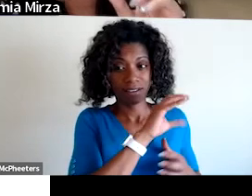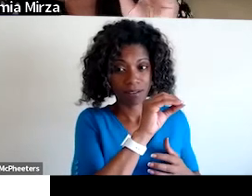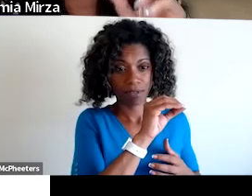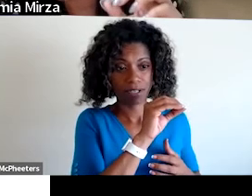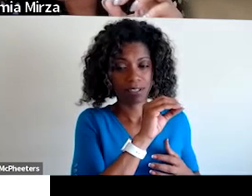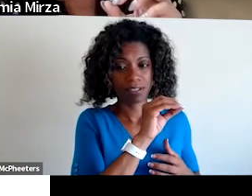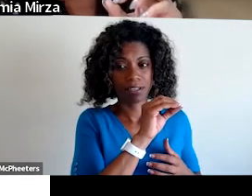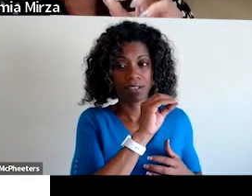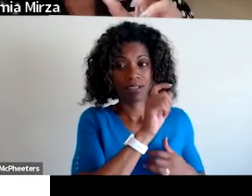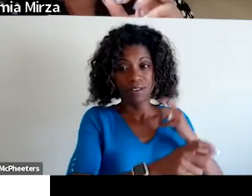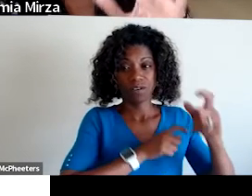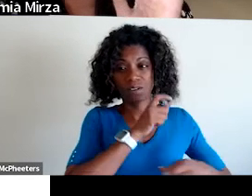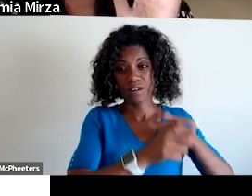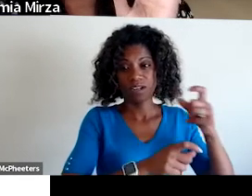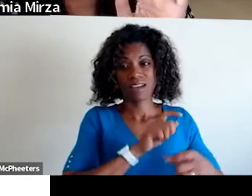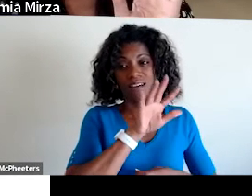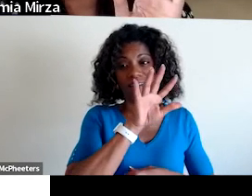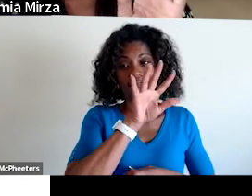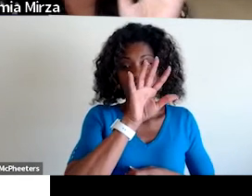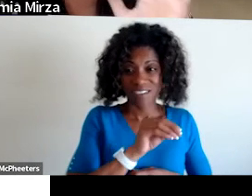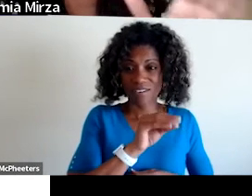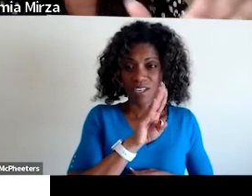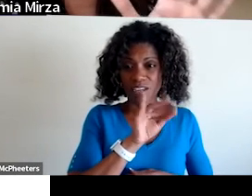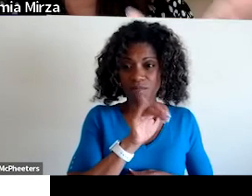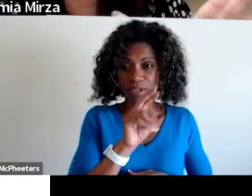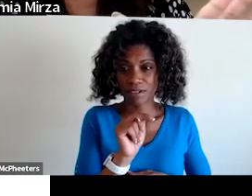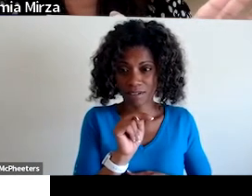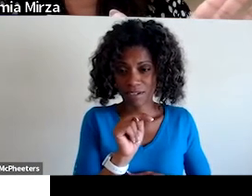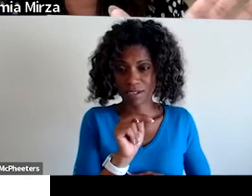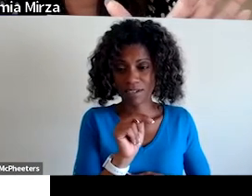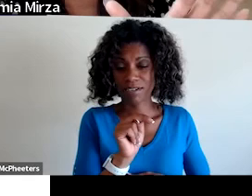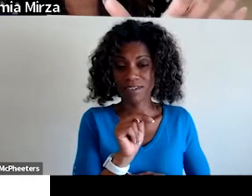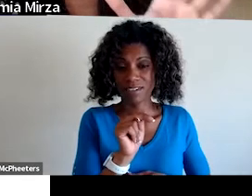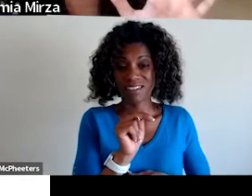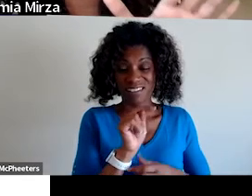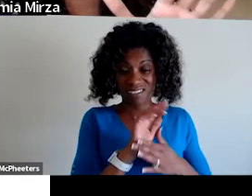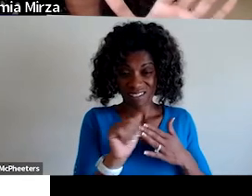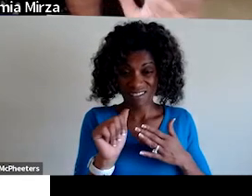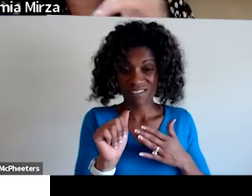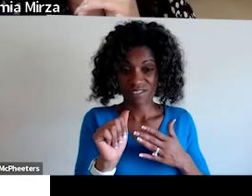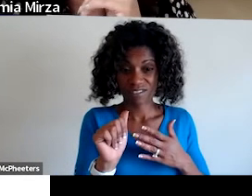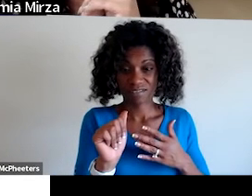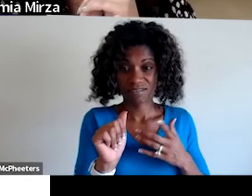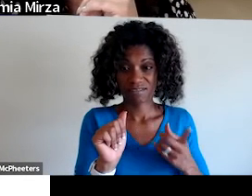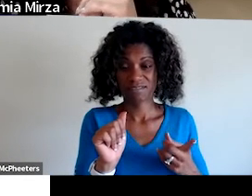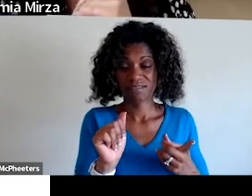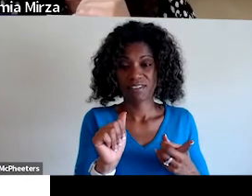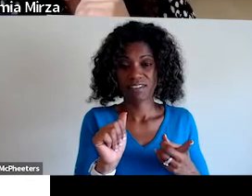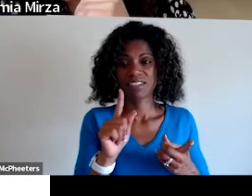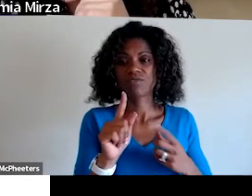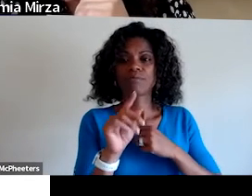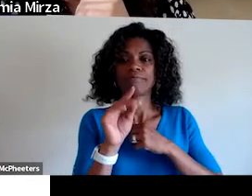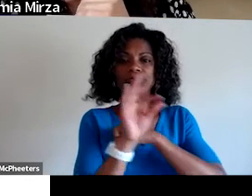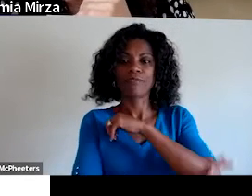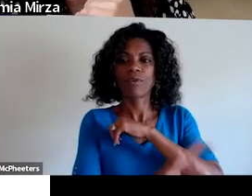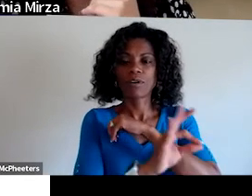racial equity efforts. $50 billion, and this is from the for-profit sector. So what's